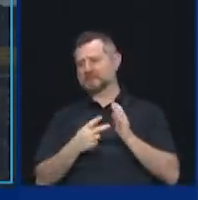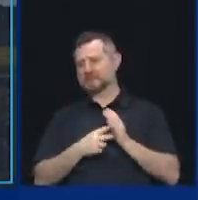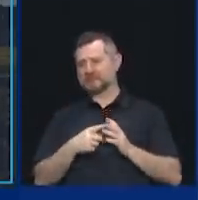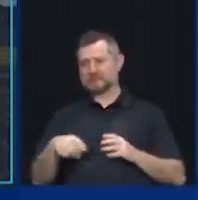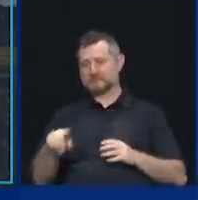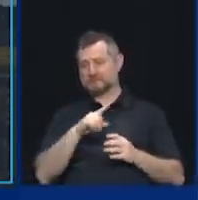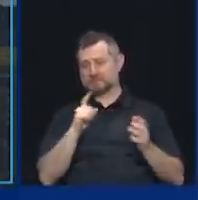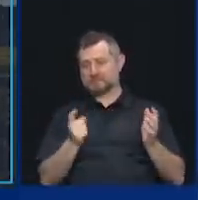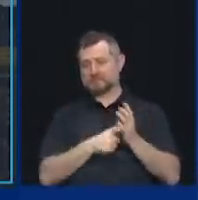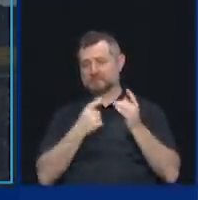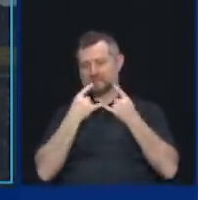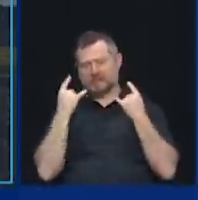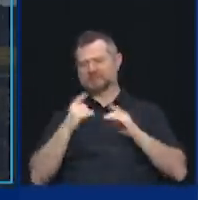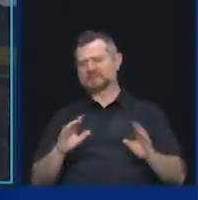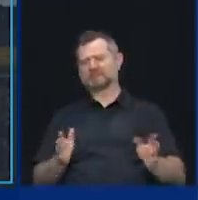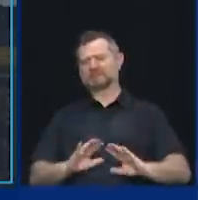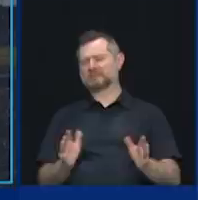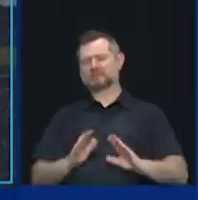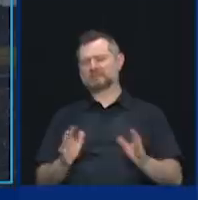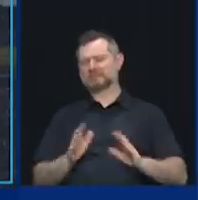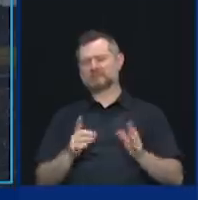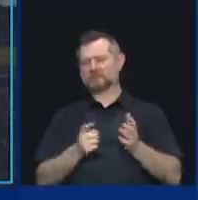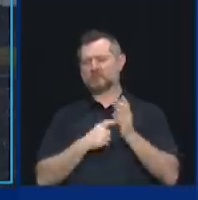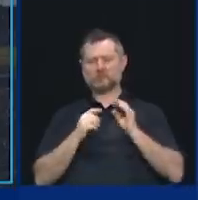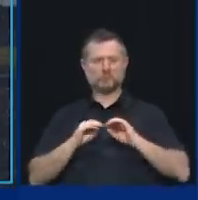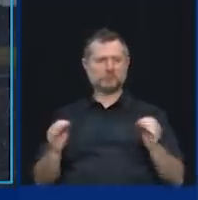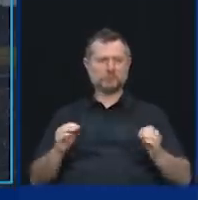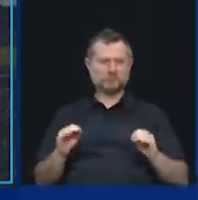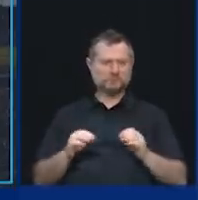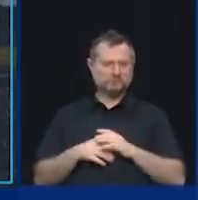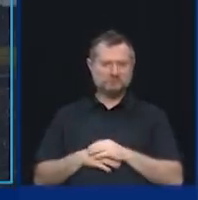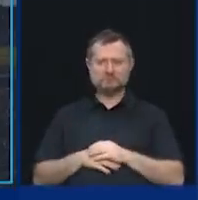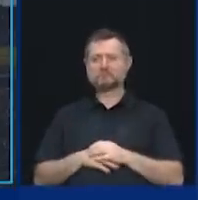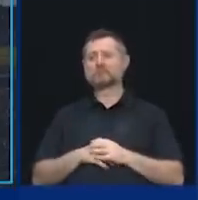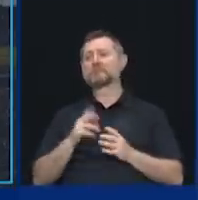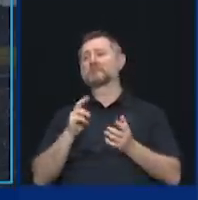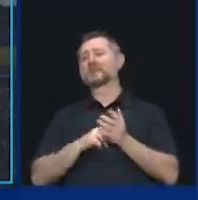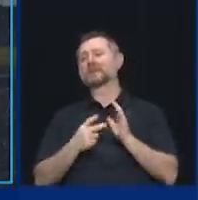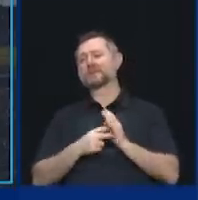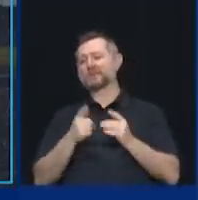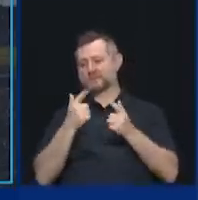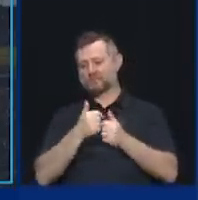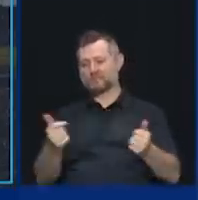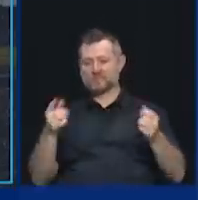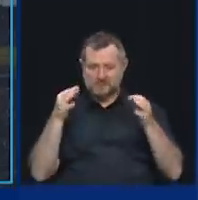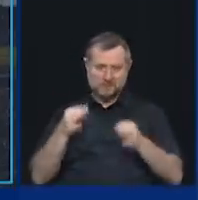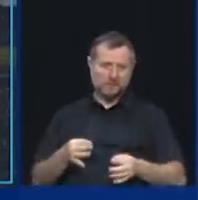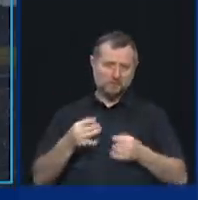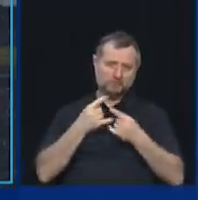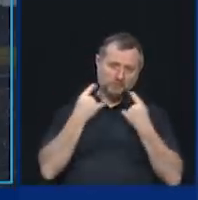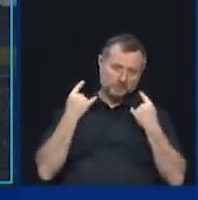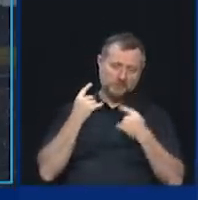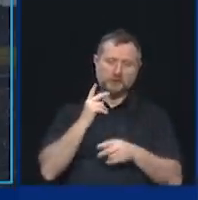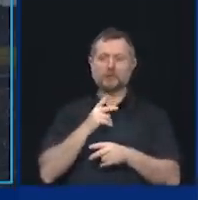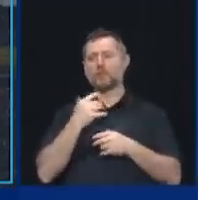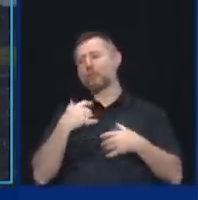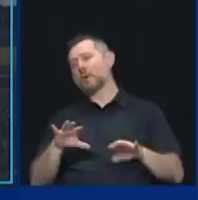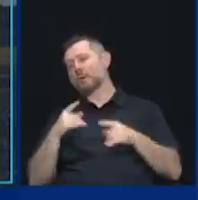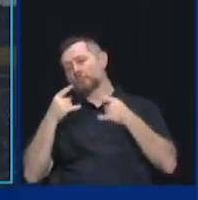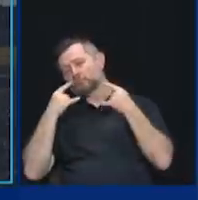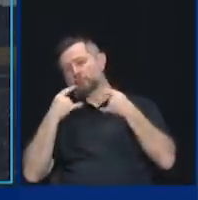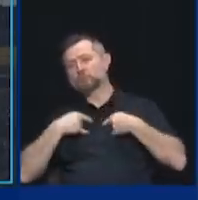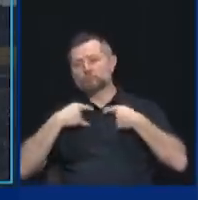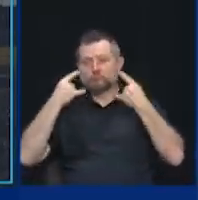mandate for masks outside. We'll leave that up to the local school district. We spoke to